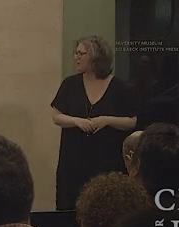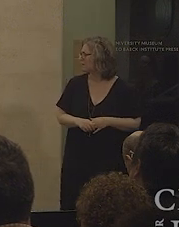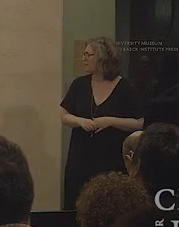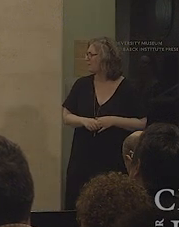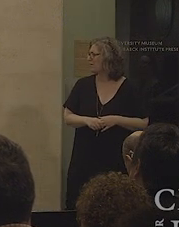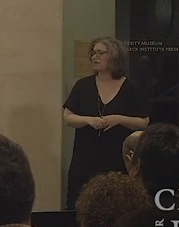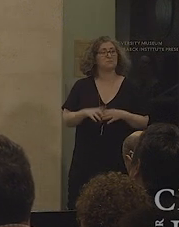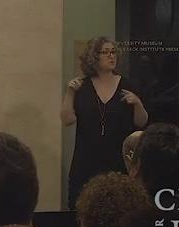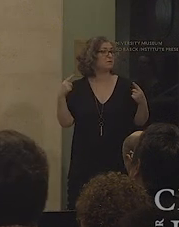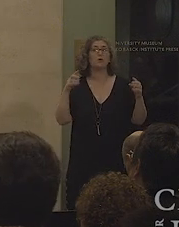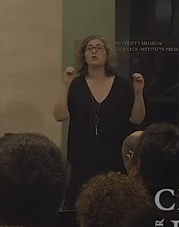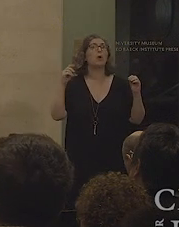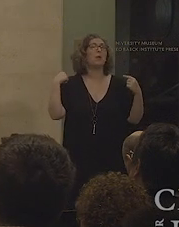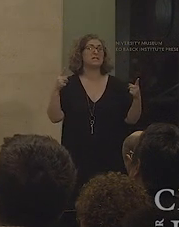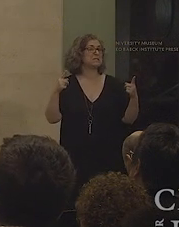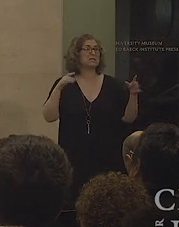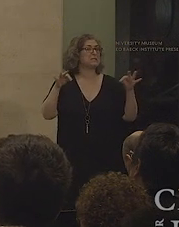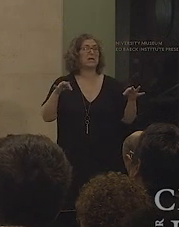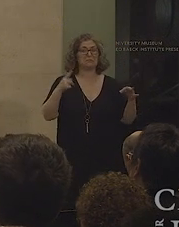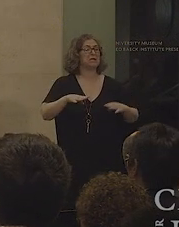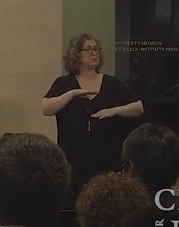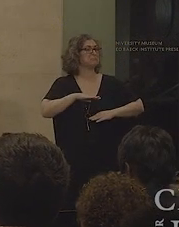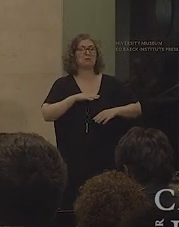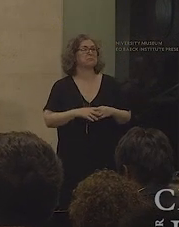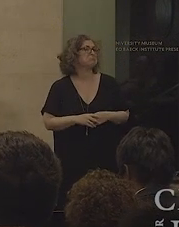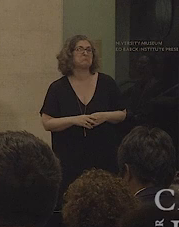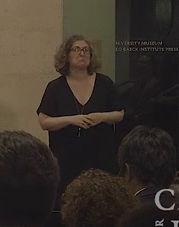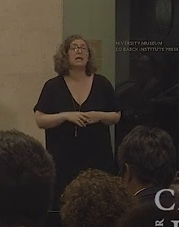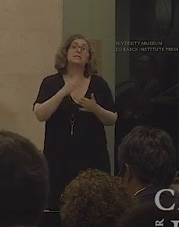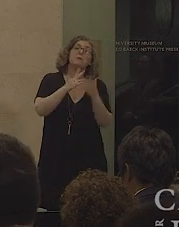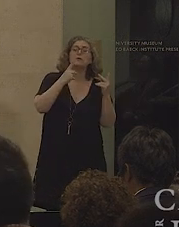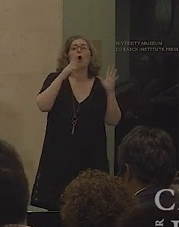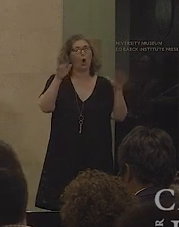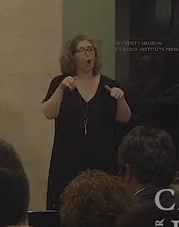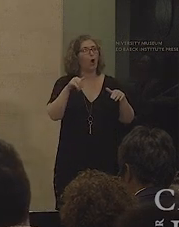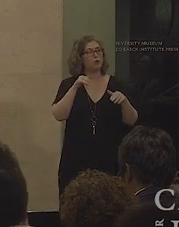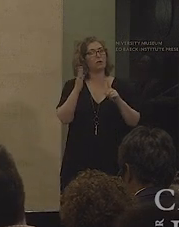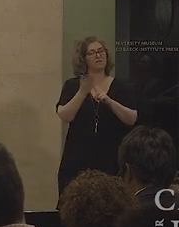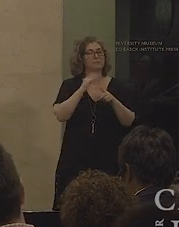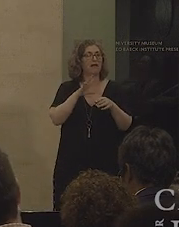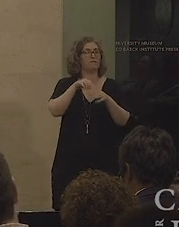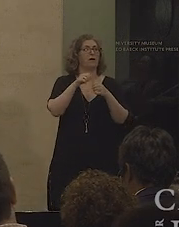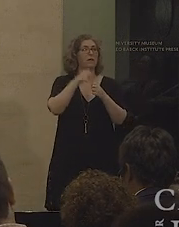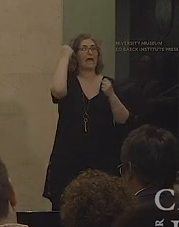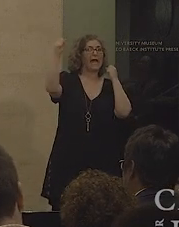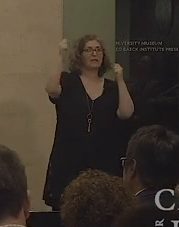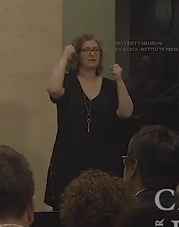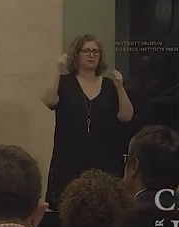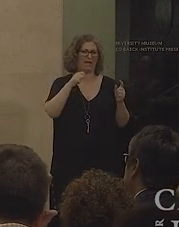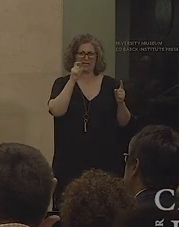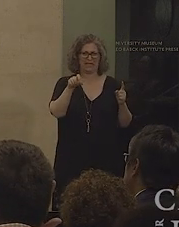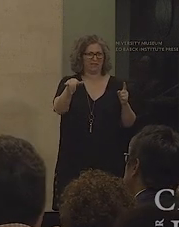No one has been able to satisfy me. Some people have said maybe it was to get me involved in this activism. I didn't need